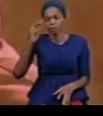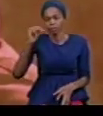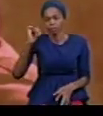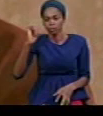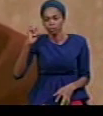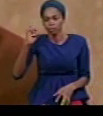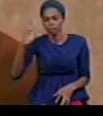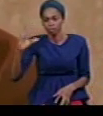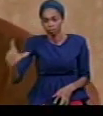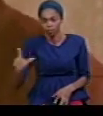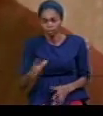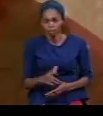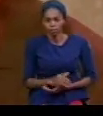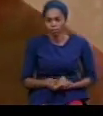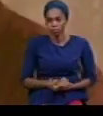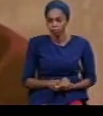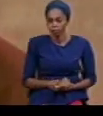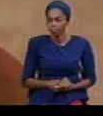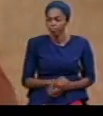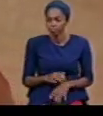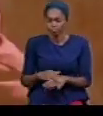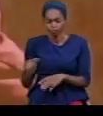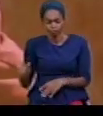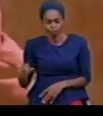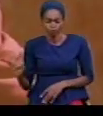Cornelius. King.